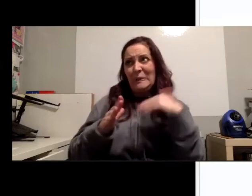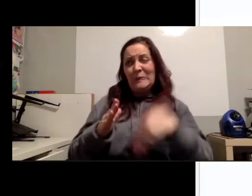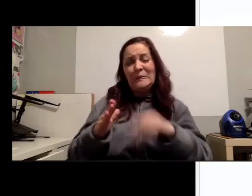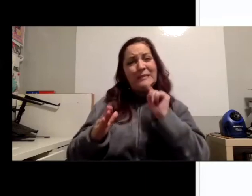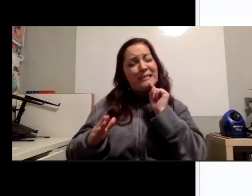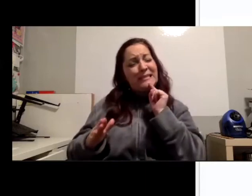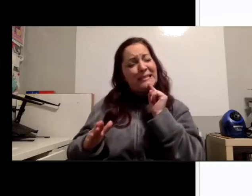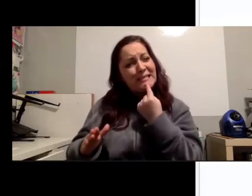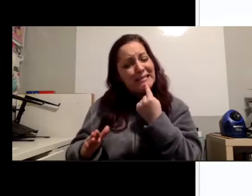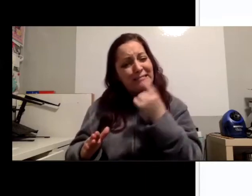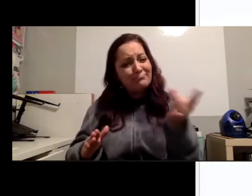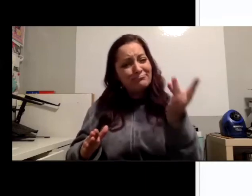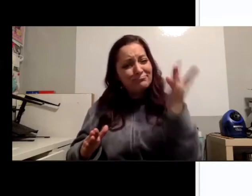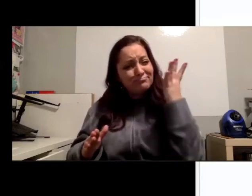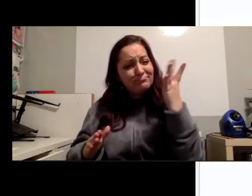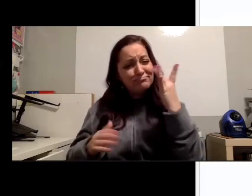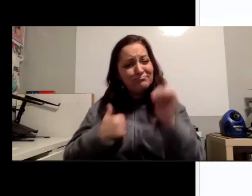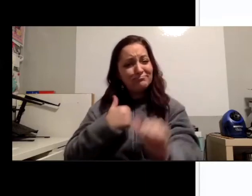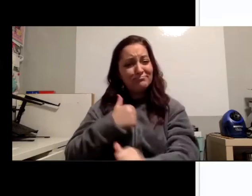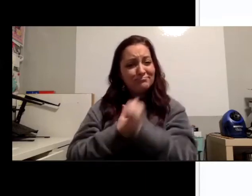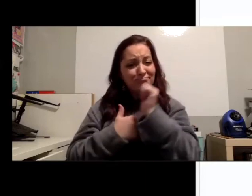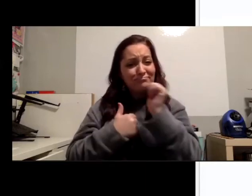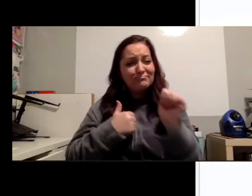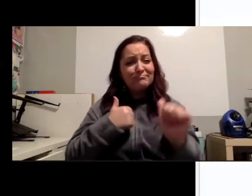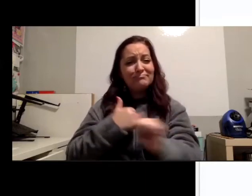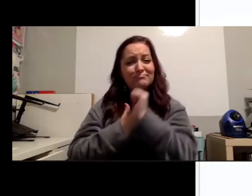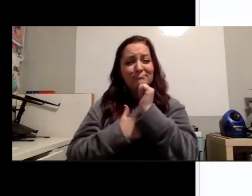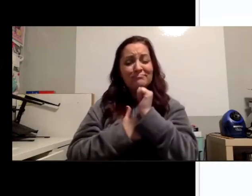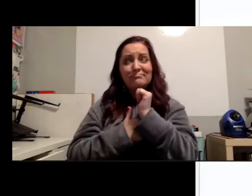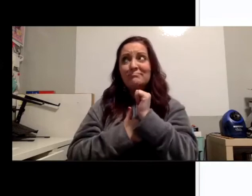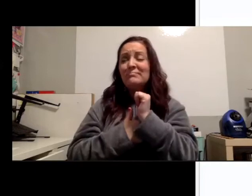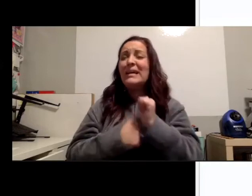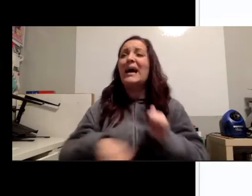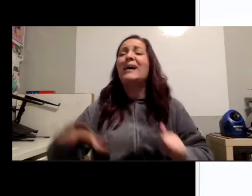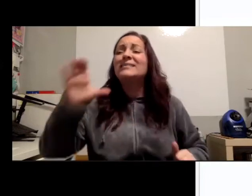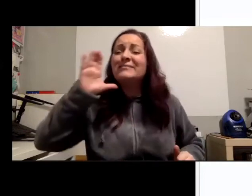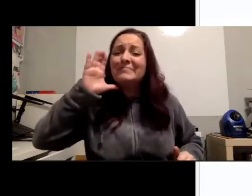the town, it was in danger.